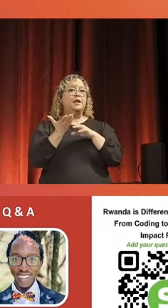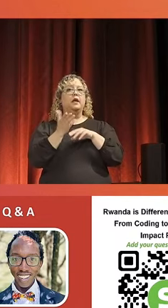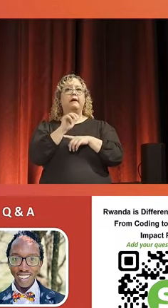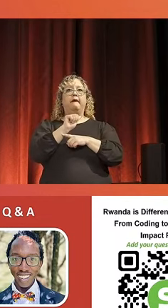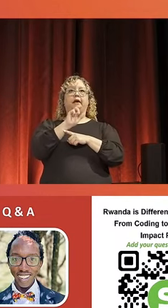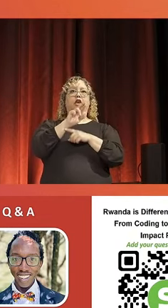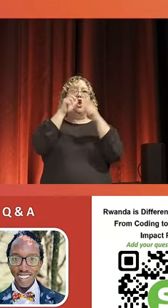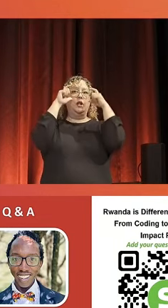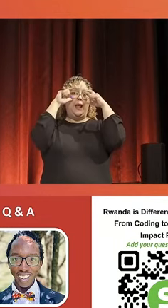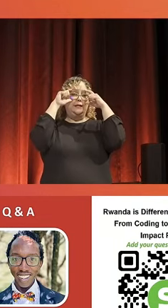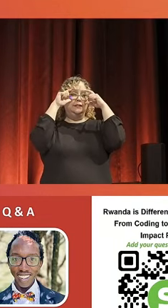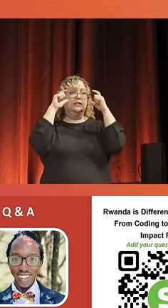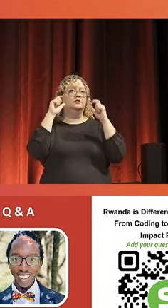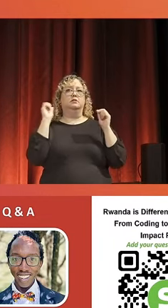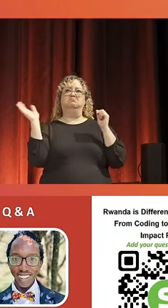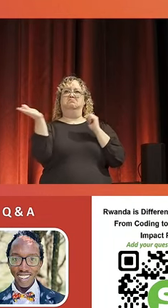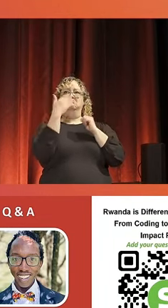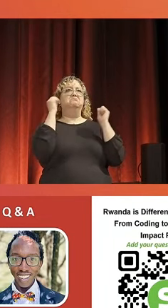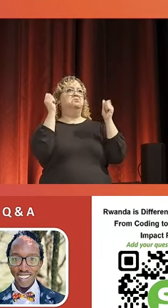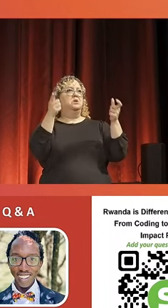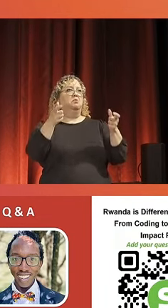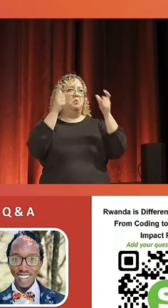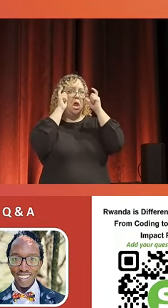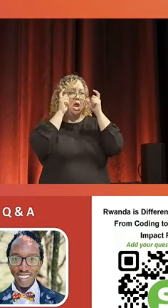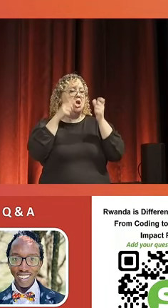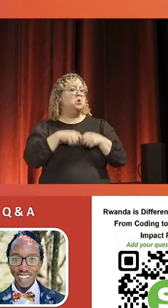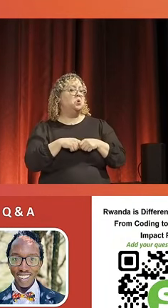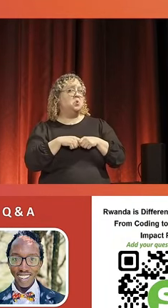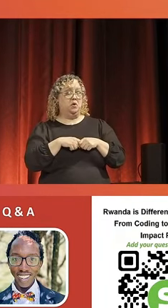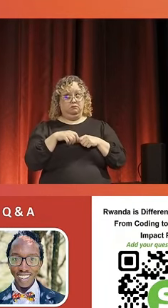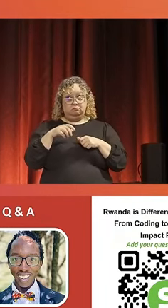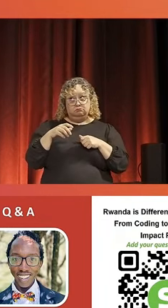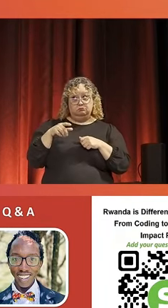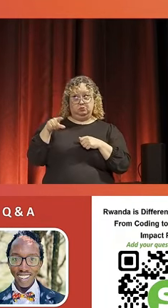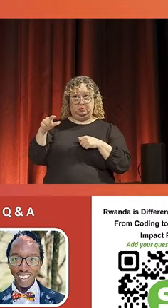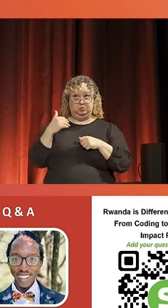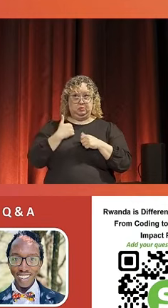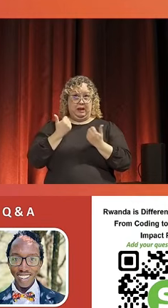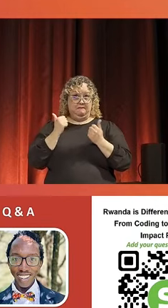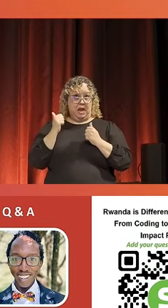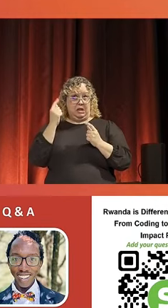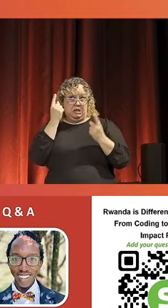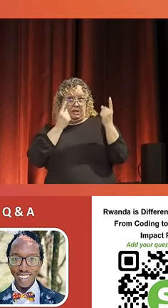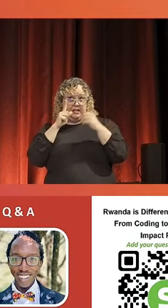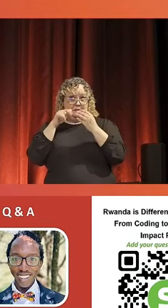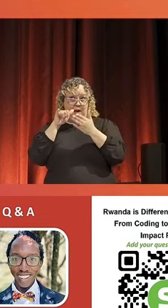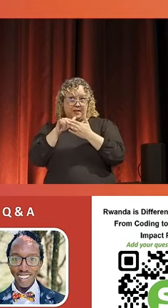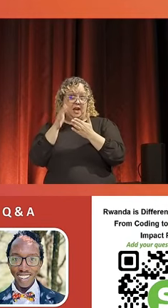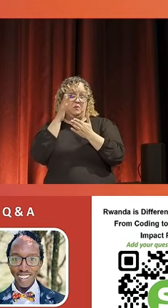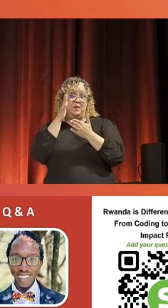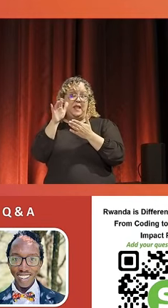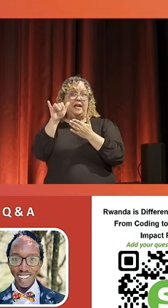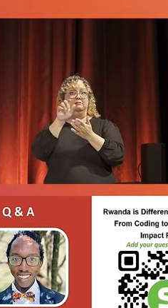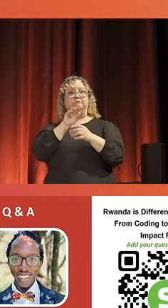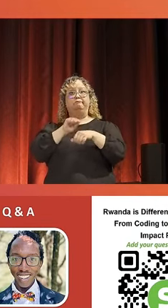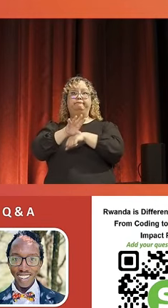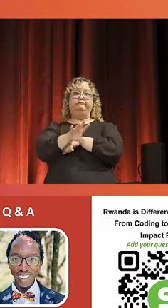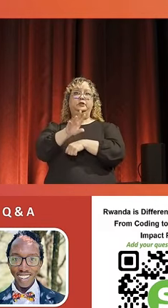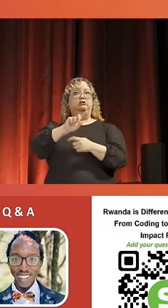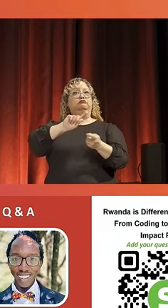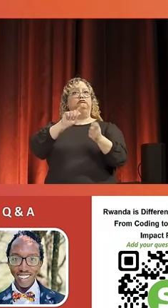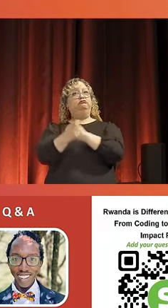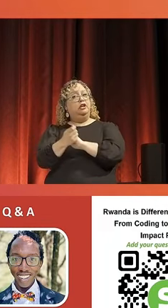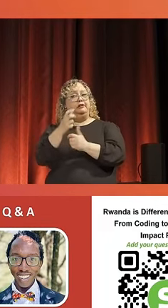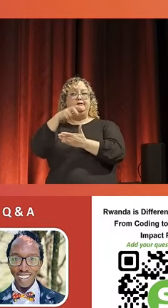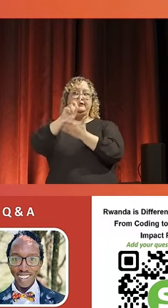wear. I'm just very curious about your thoughts about that. Would that change the way people would do interaction design in Africa, in particular, in